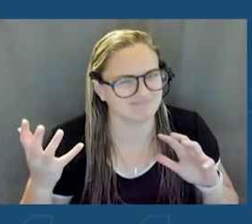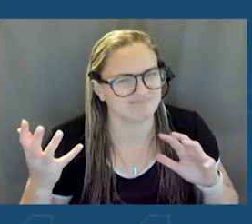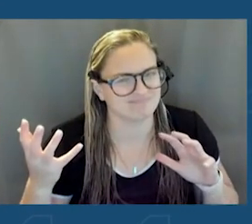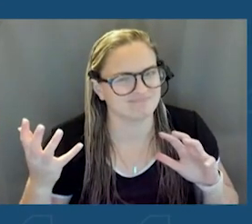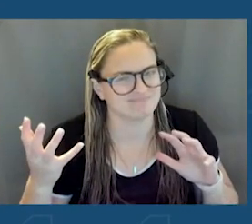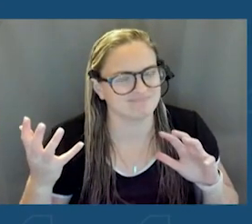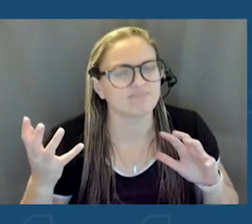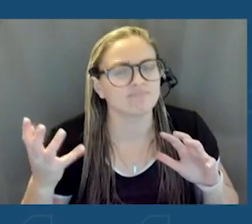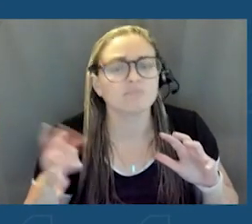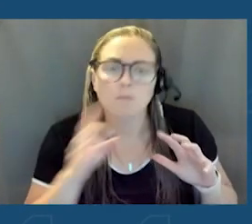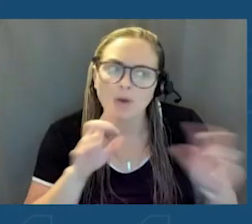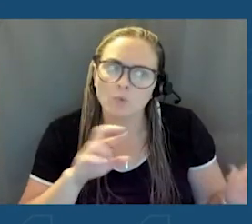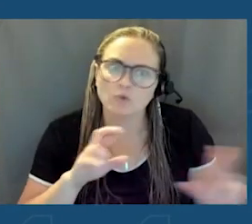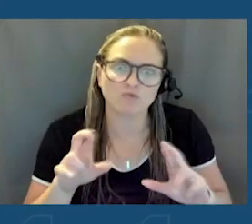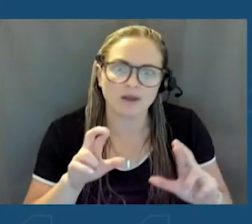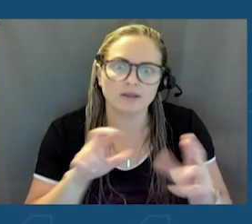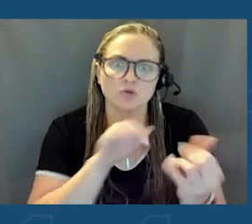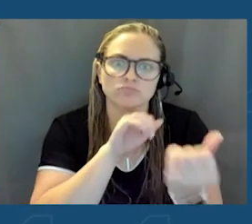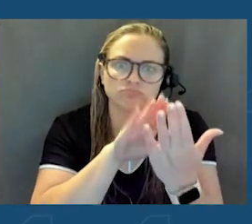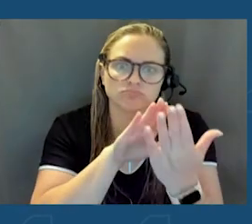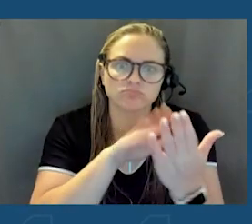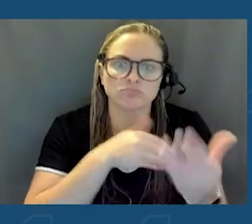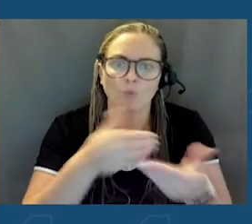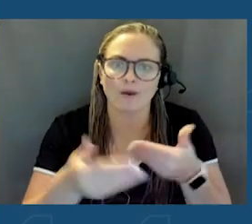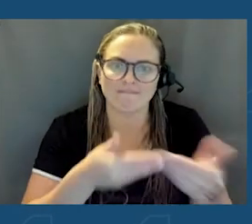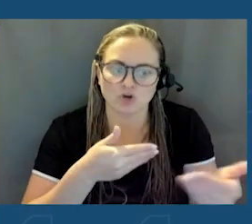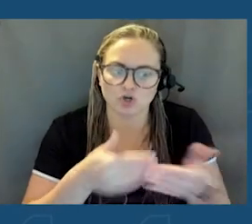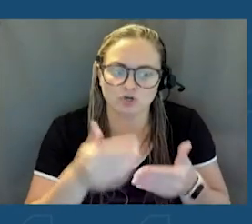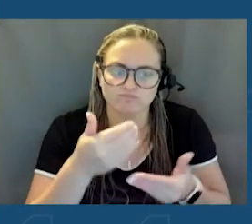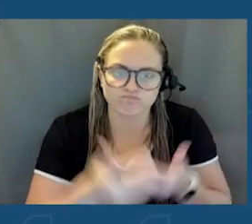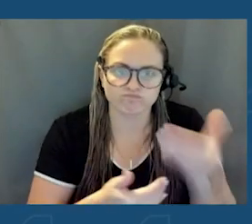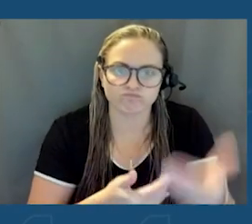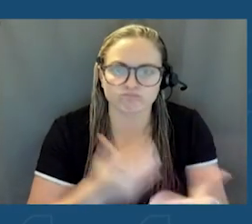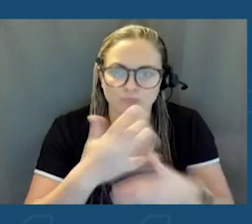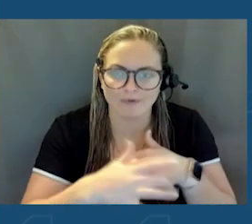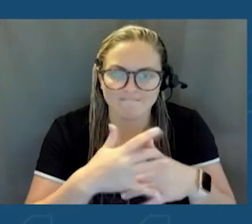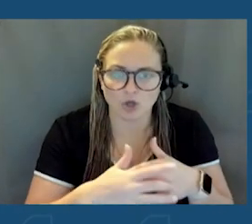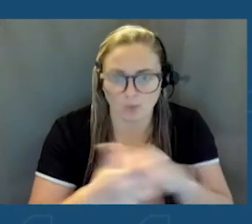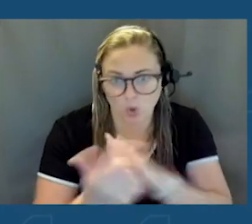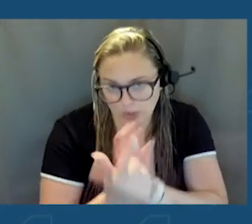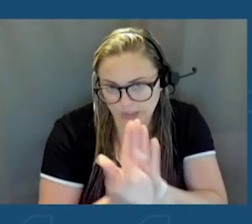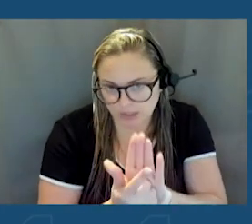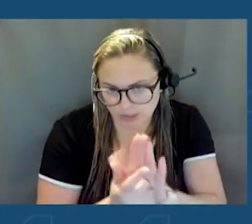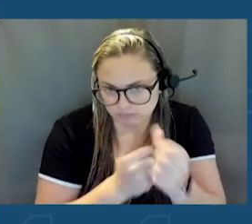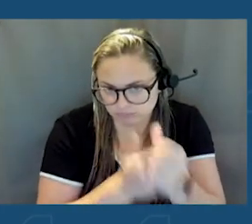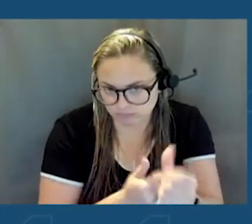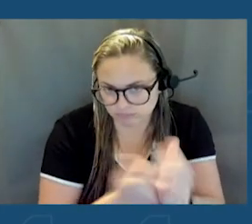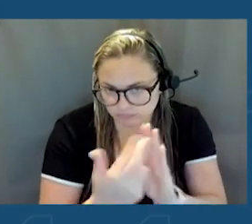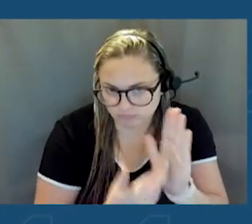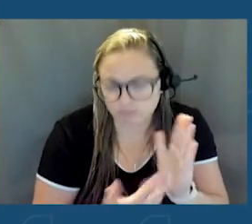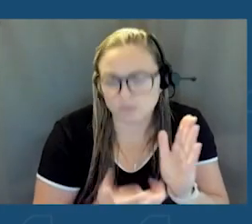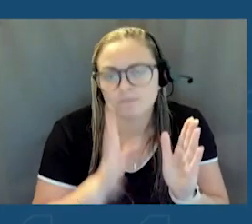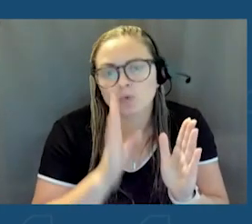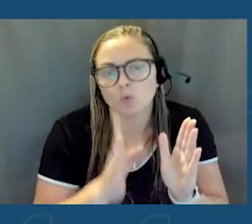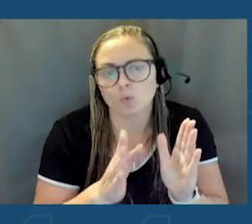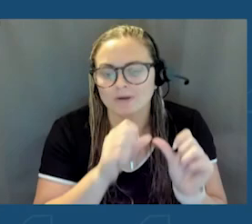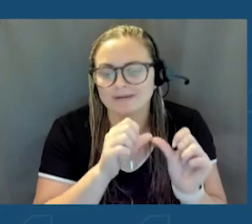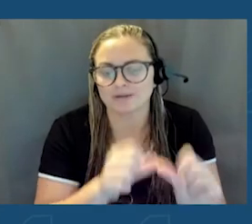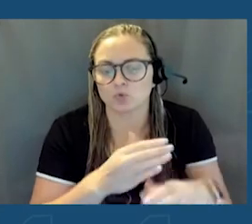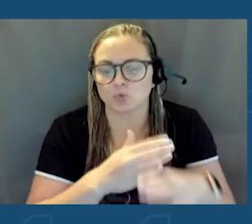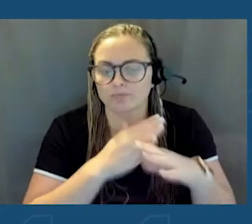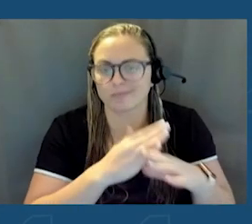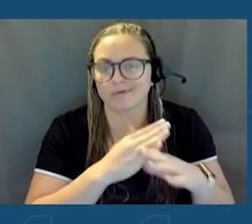stand ready to take whatever steps are available to us legally to make sure that we can continue to protect New